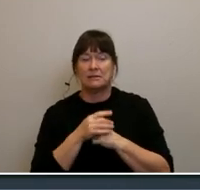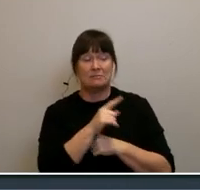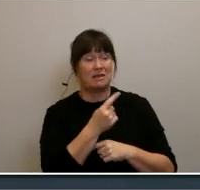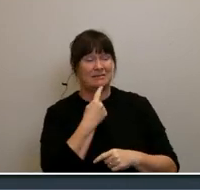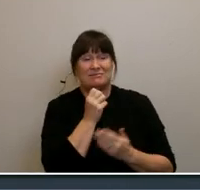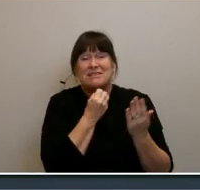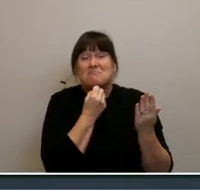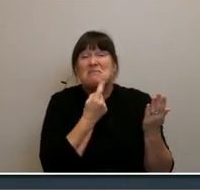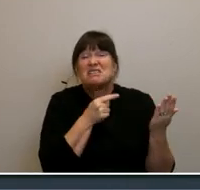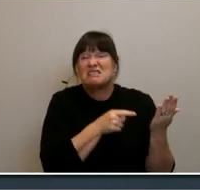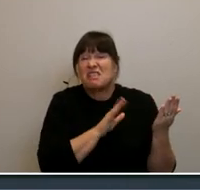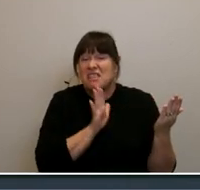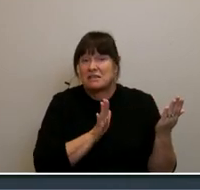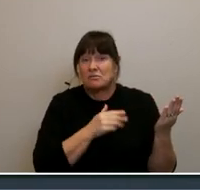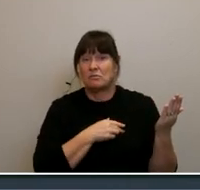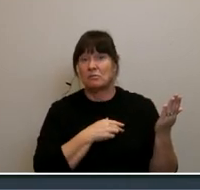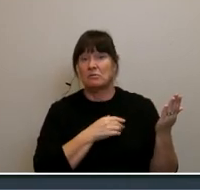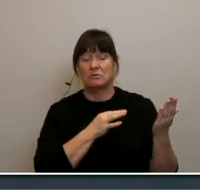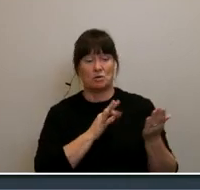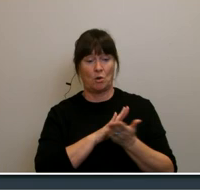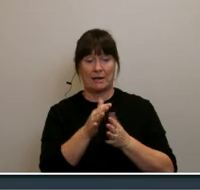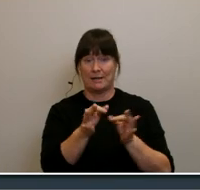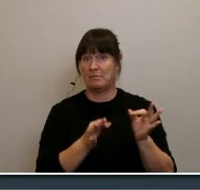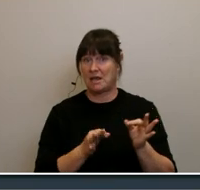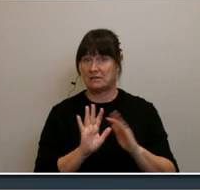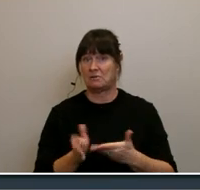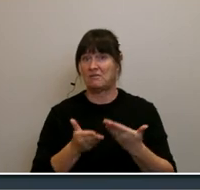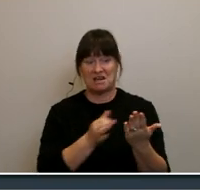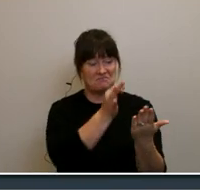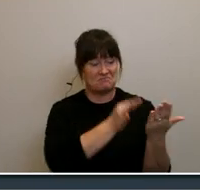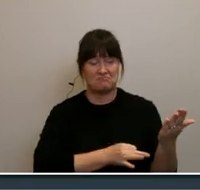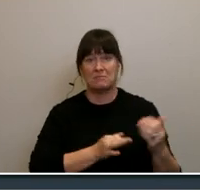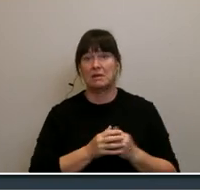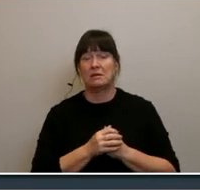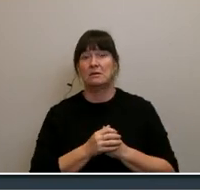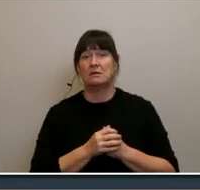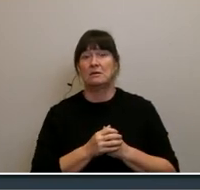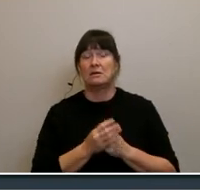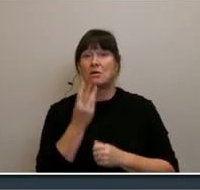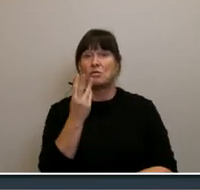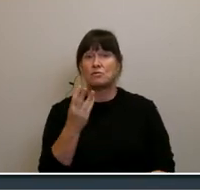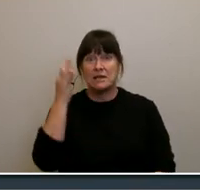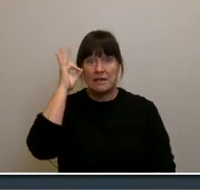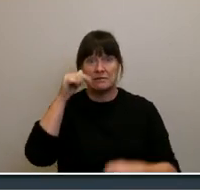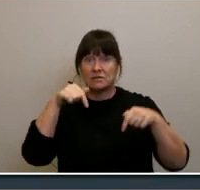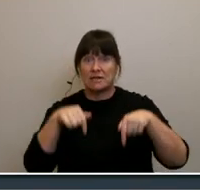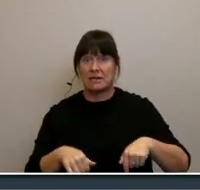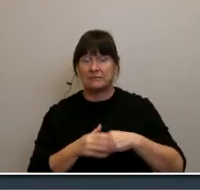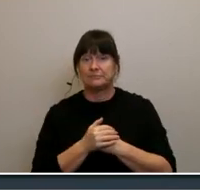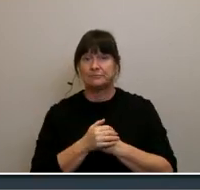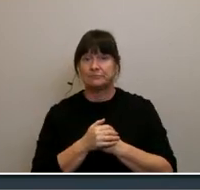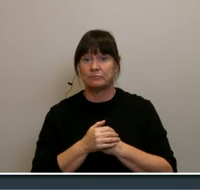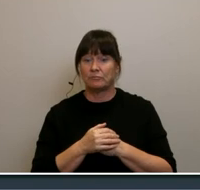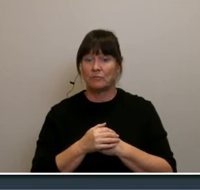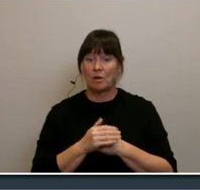it. There are no clear plans offered. Three councillors here were kind enough